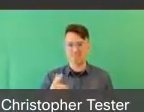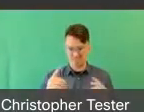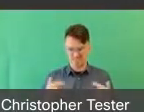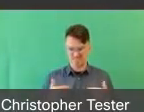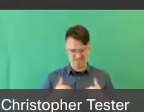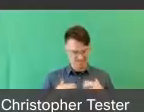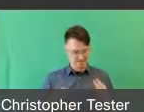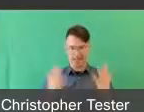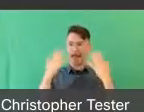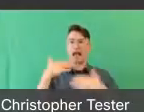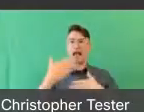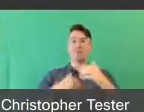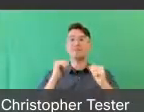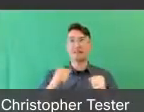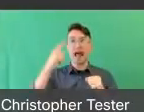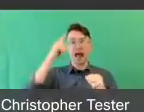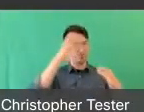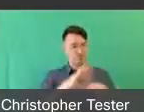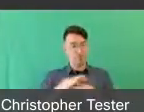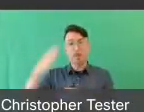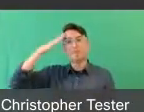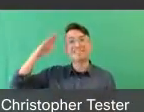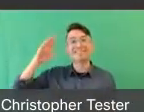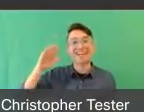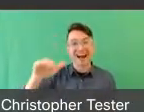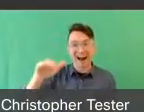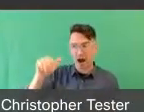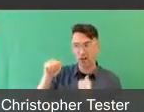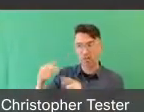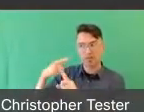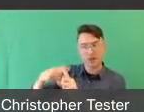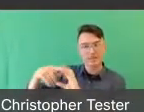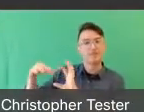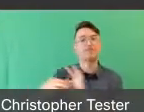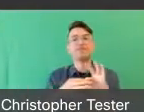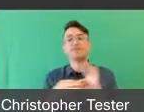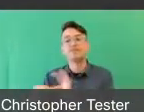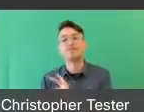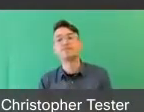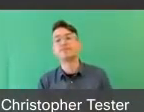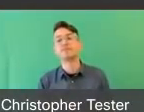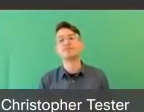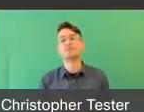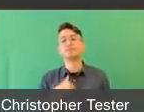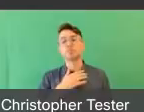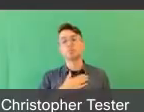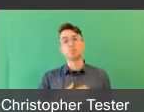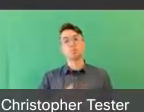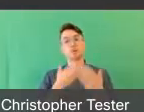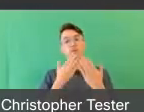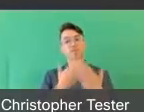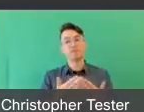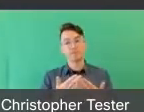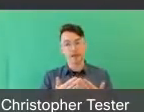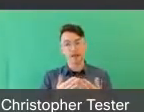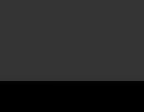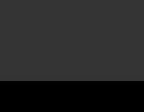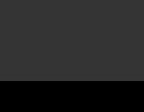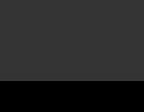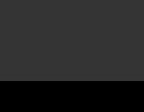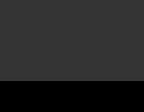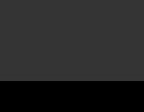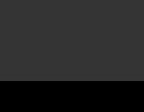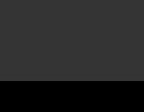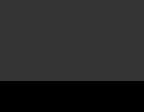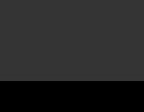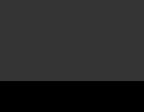and the care that they need. I would also like to take this moment to thank the team coping with COVID, a 161 people